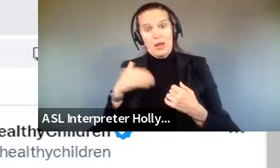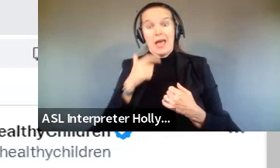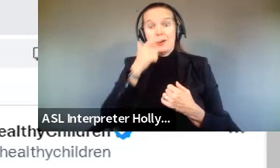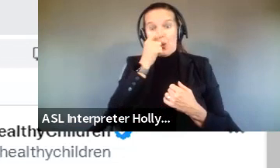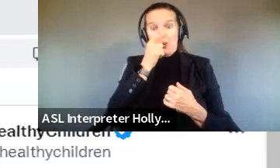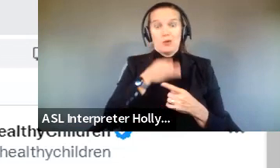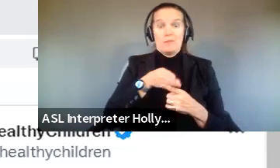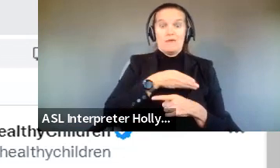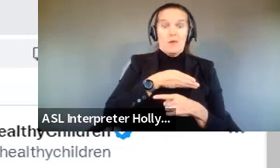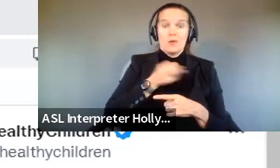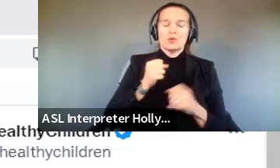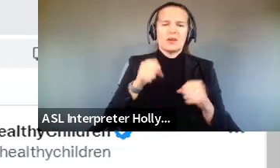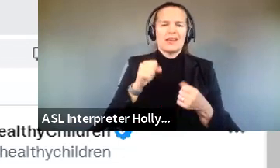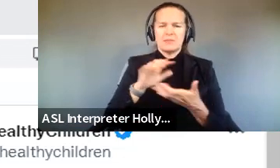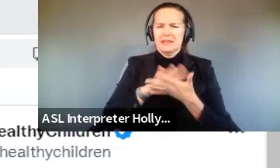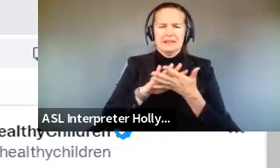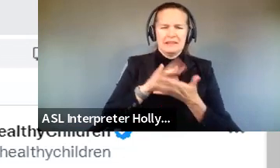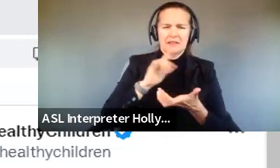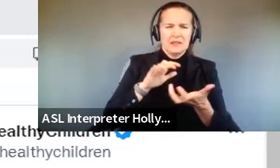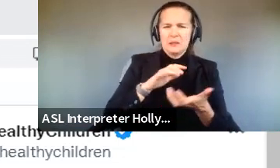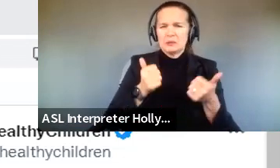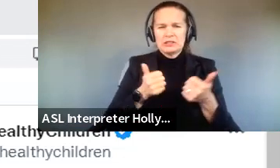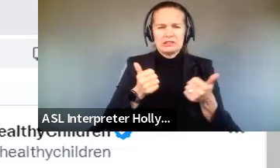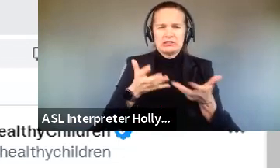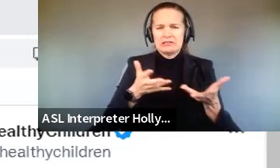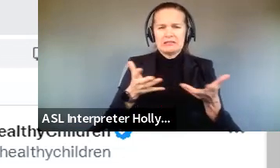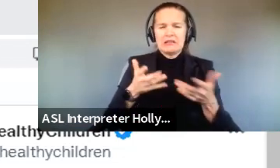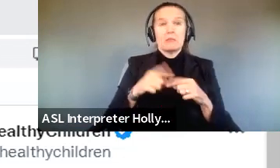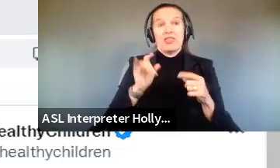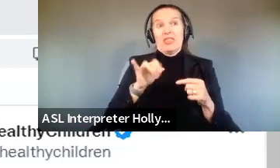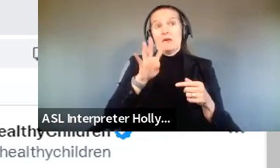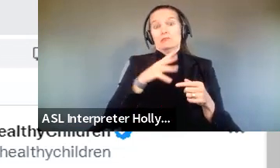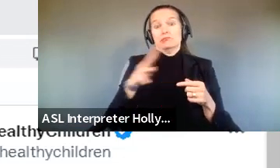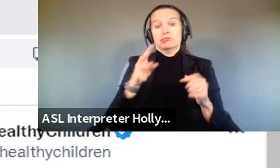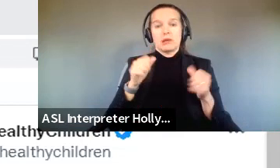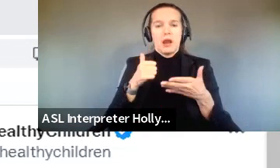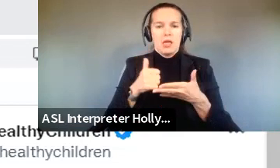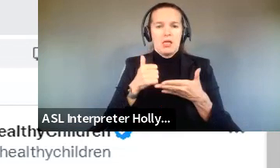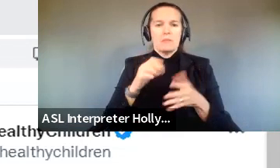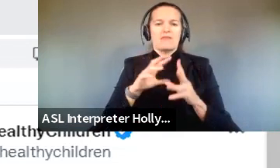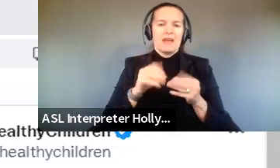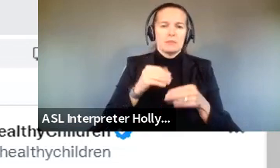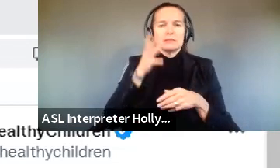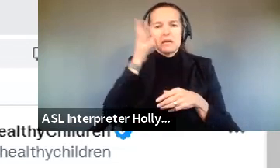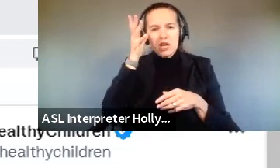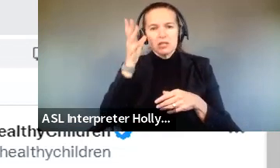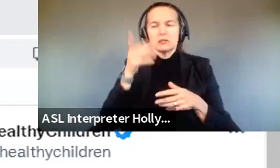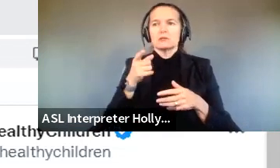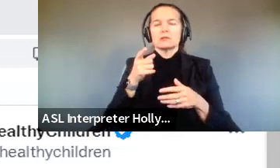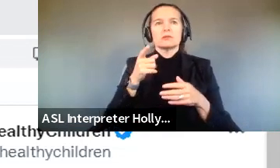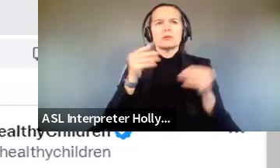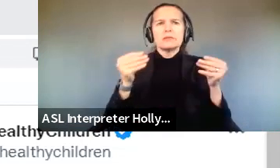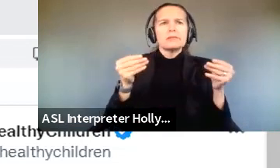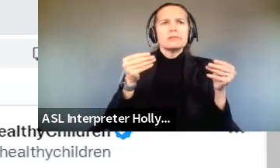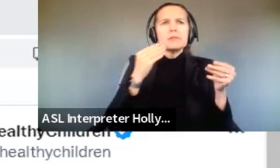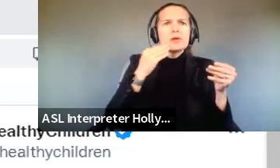gets confusing. But this type of resource can help families and help parents kind of know when you actually